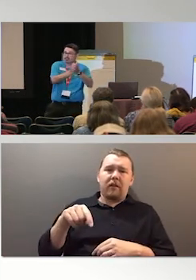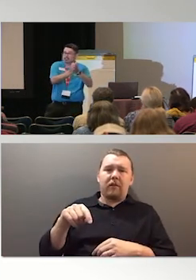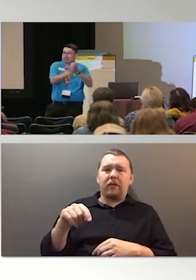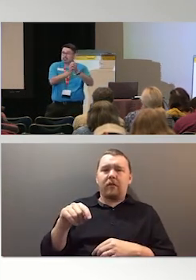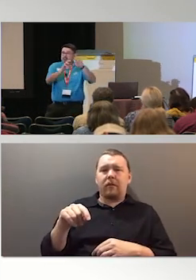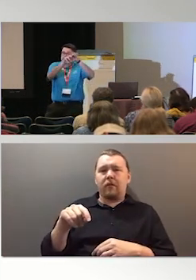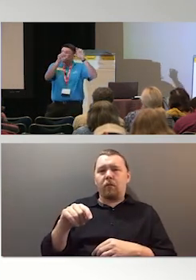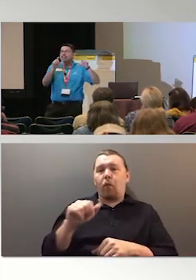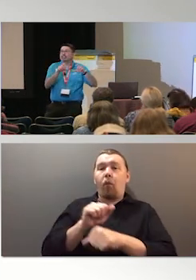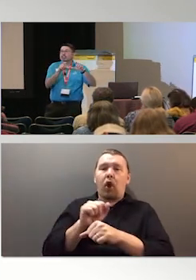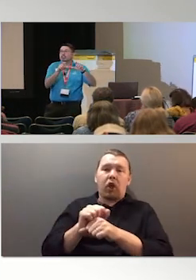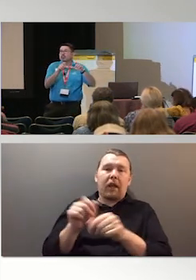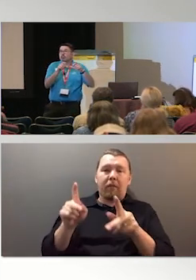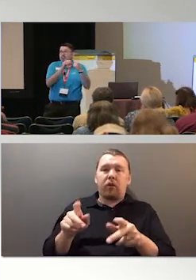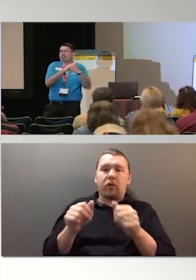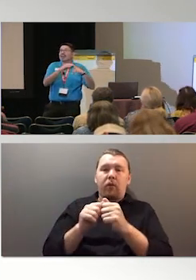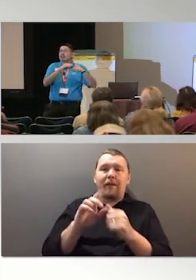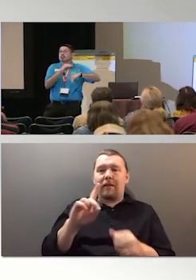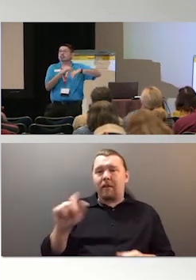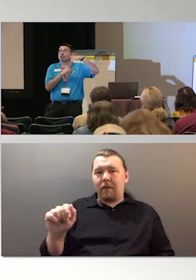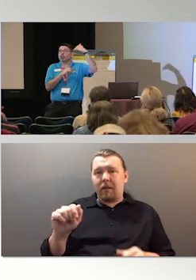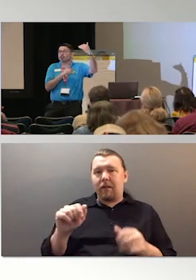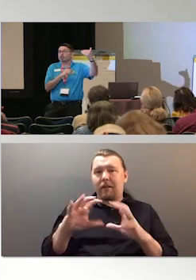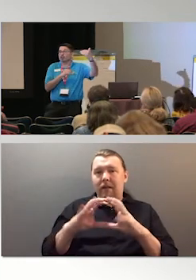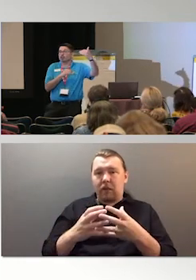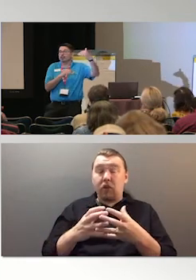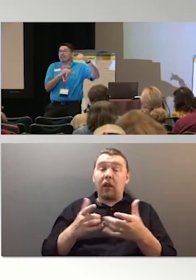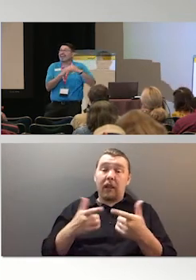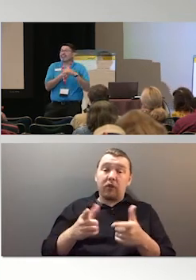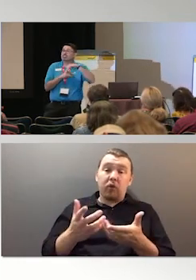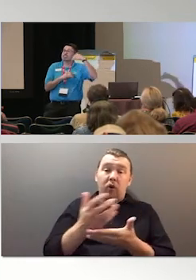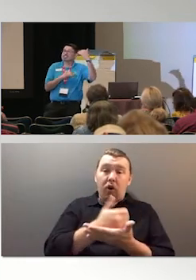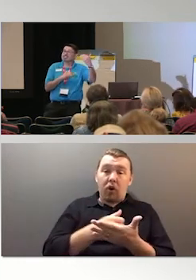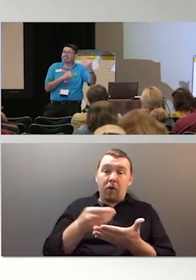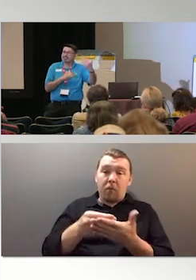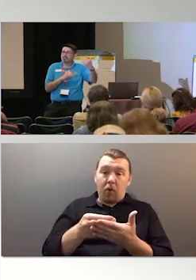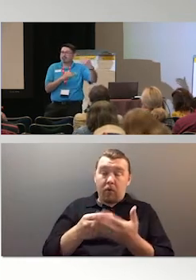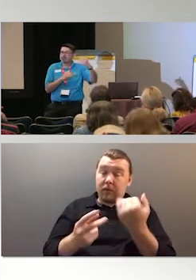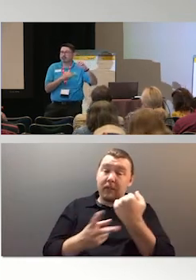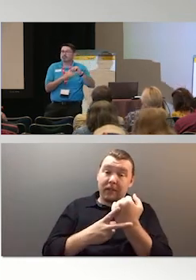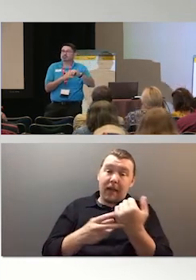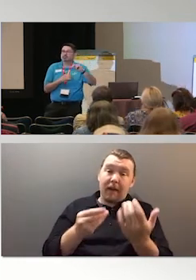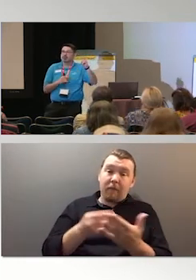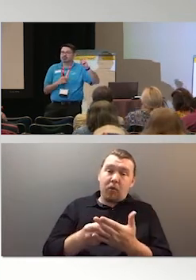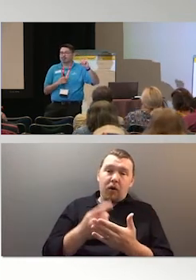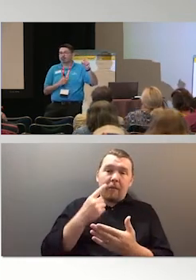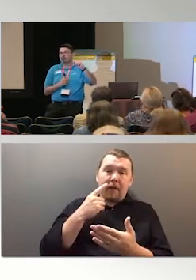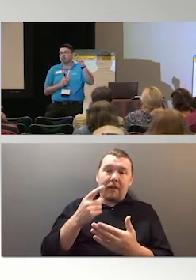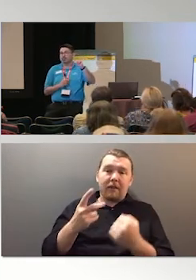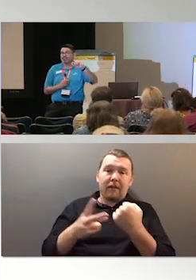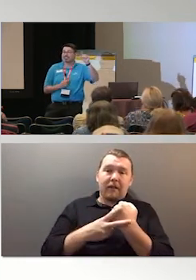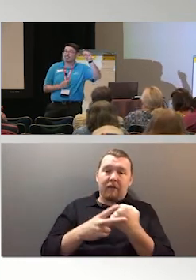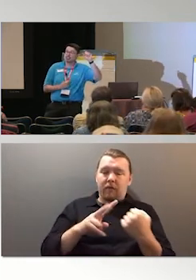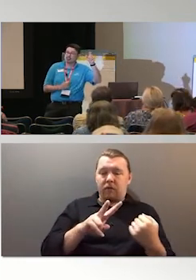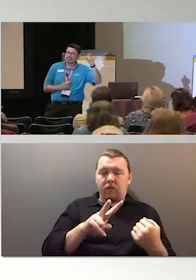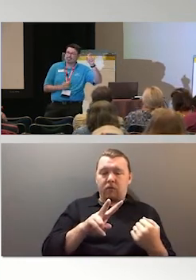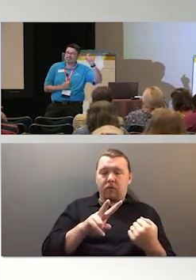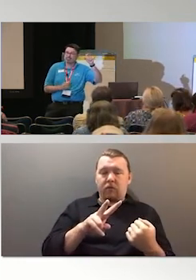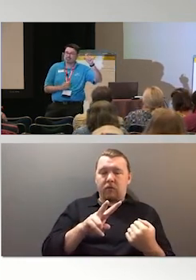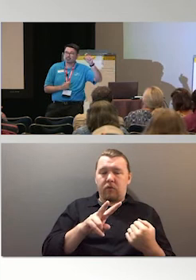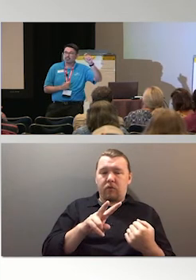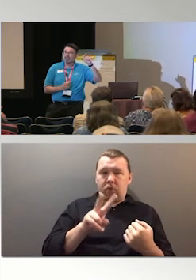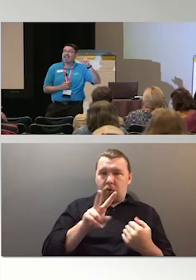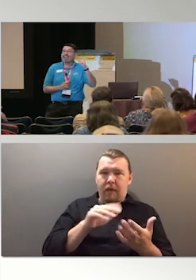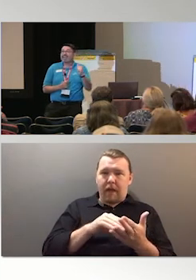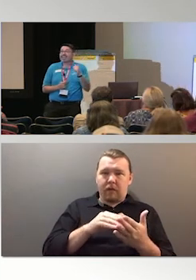Disabilities section, which allows you to earn more, actually save more because it bumps the limit from $2,000 to